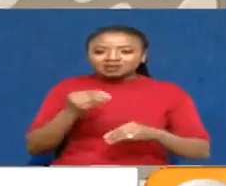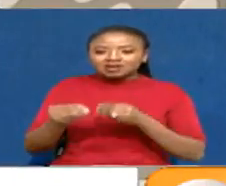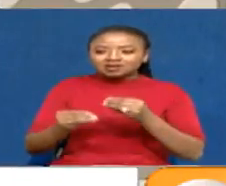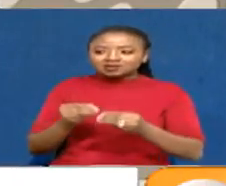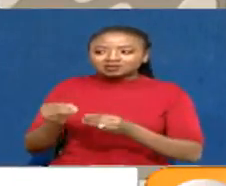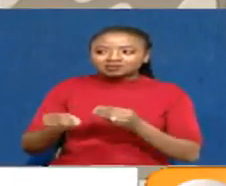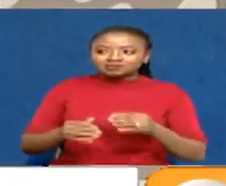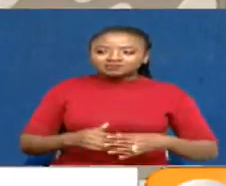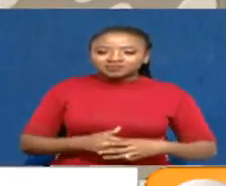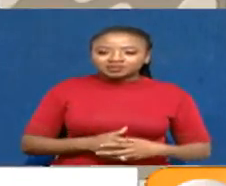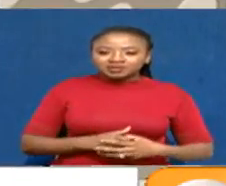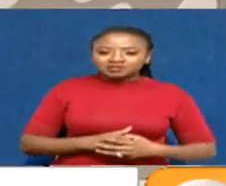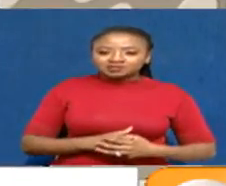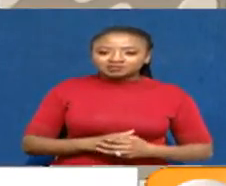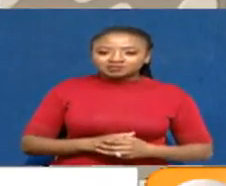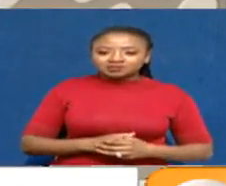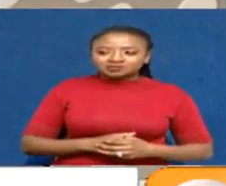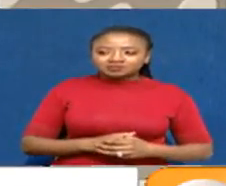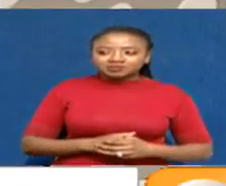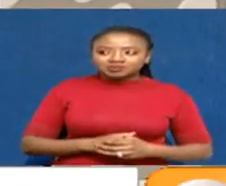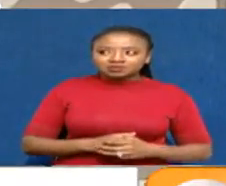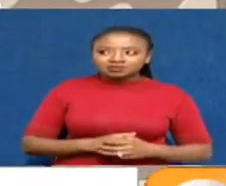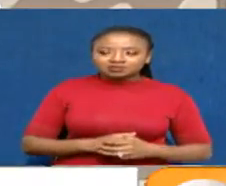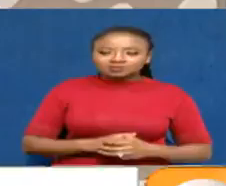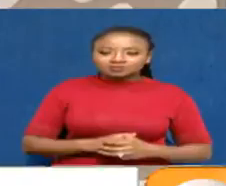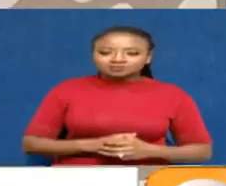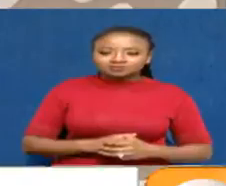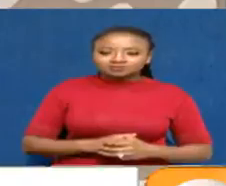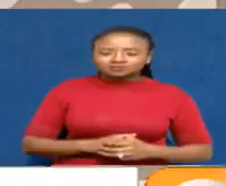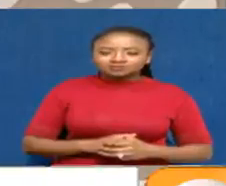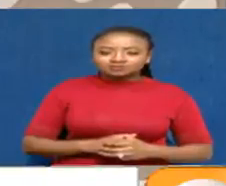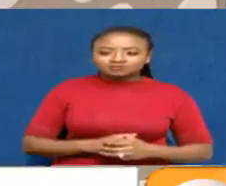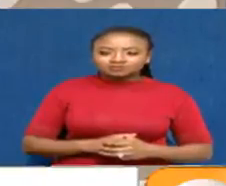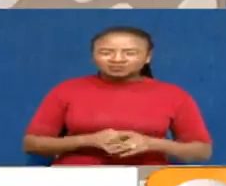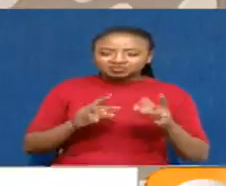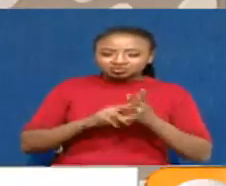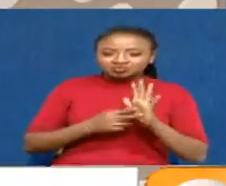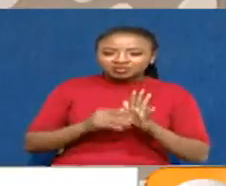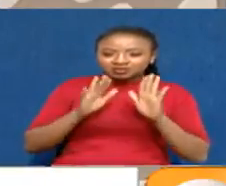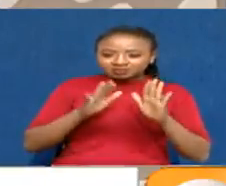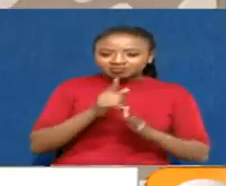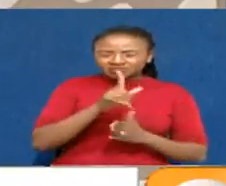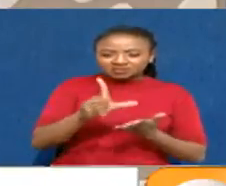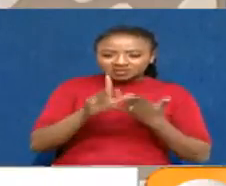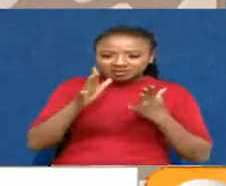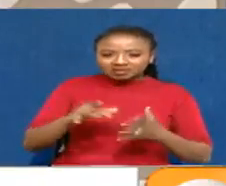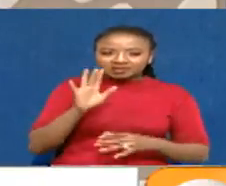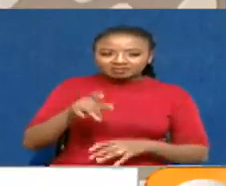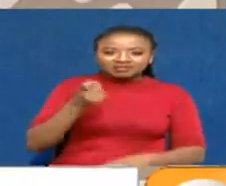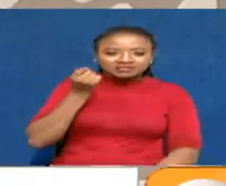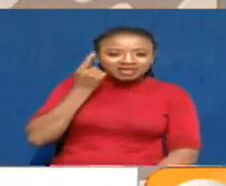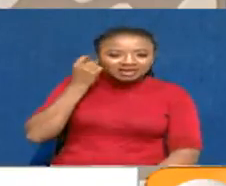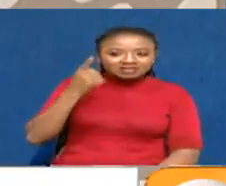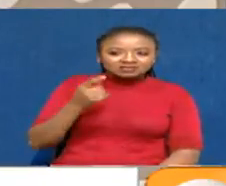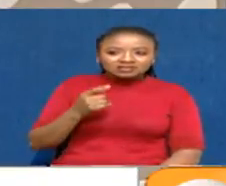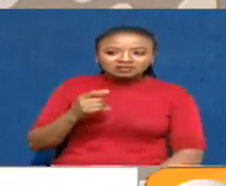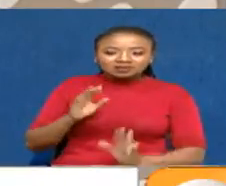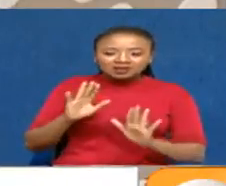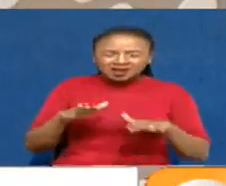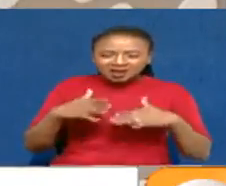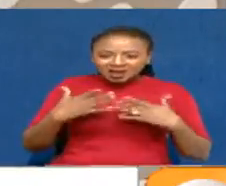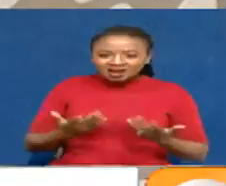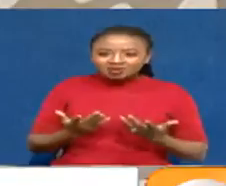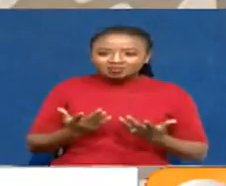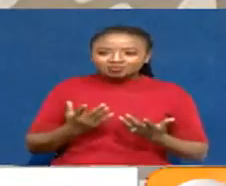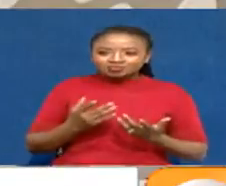behavior is something the lender should be in a position to understand on how to